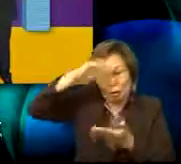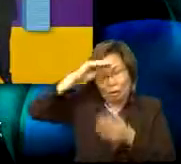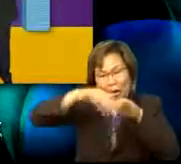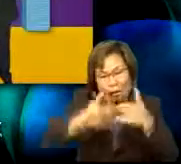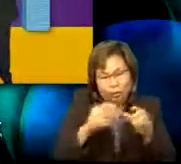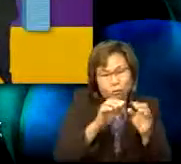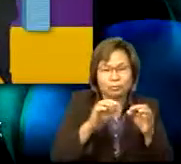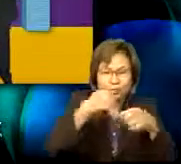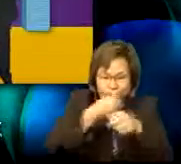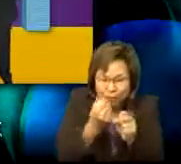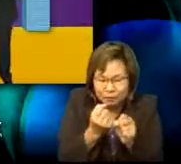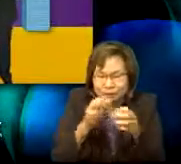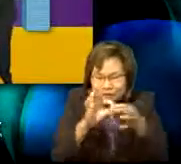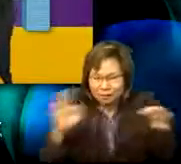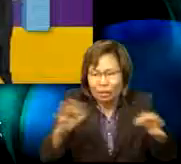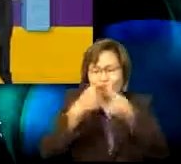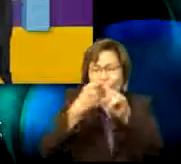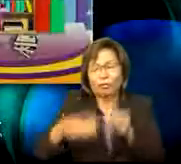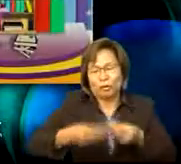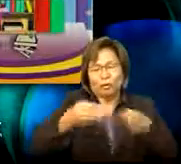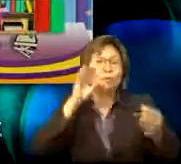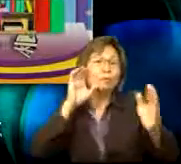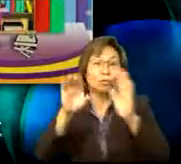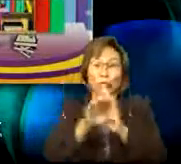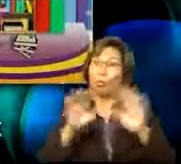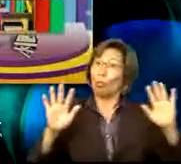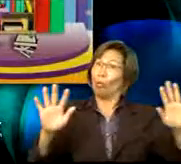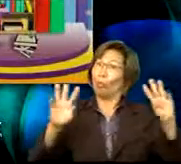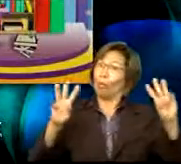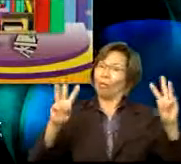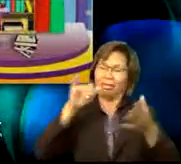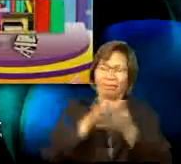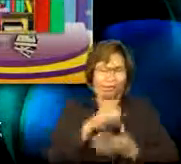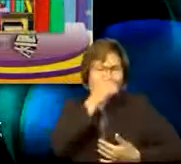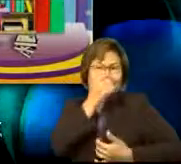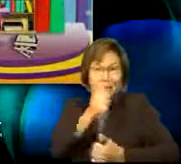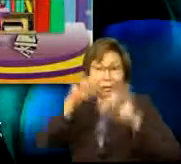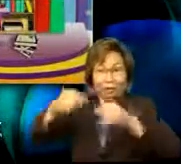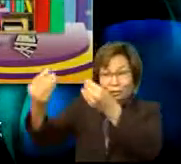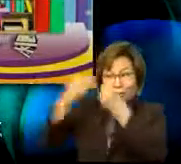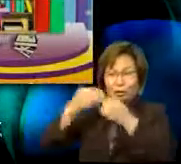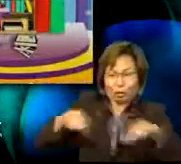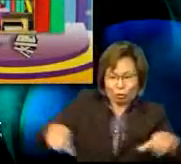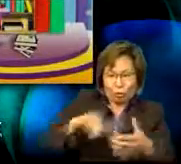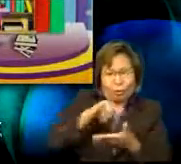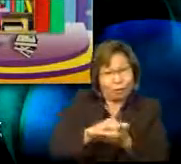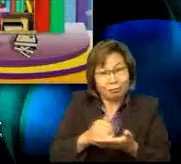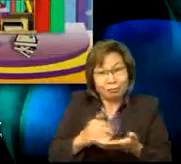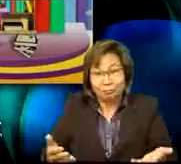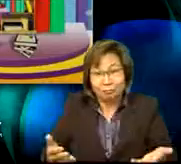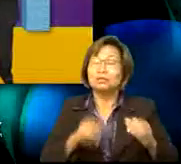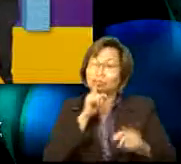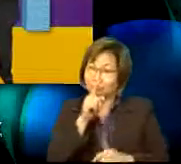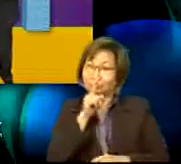or simply make sentences from a given picture. Well, that's interesting. Can you teach me how to do